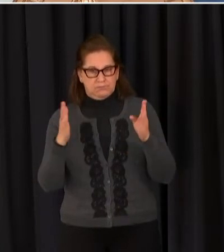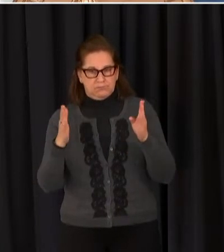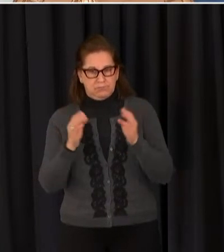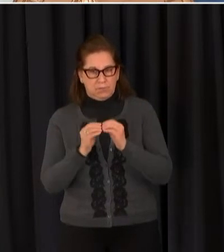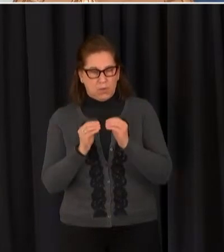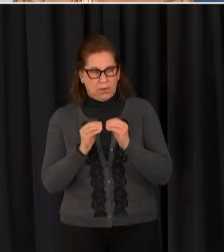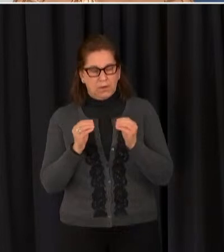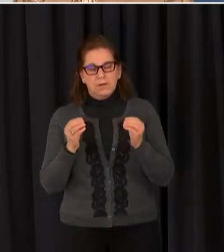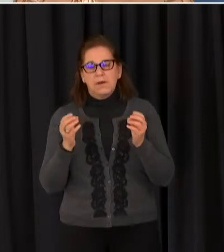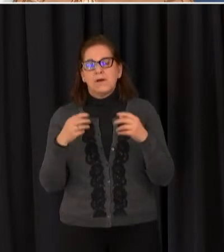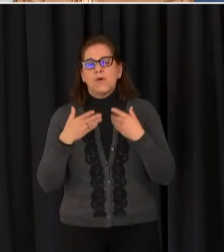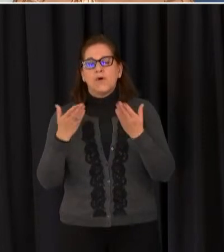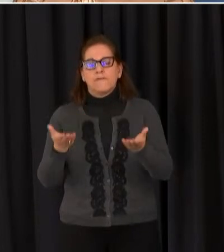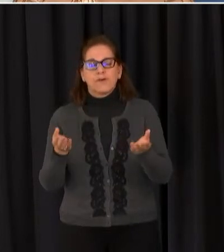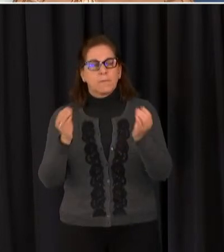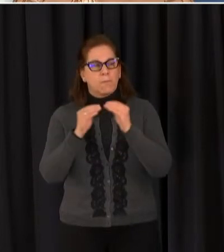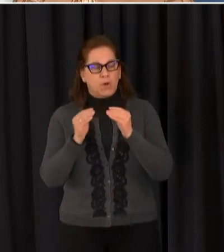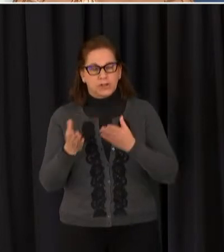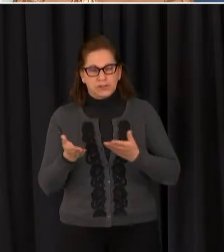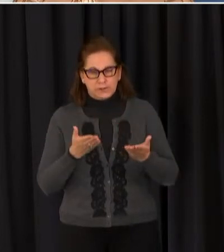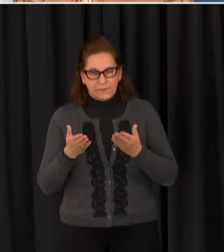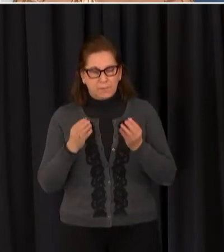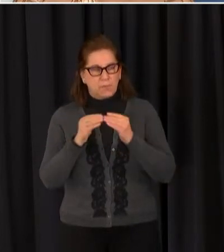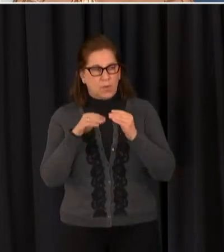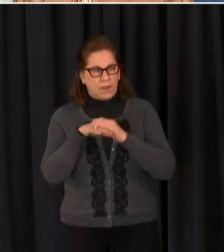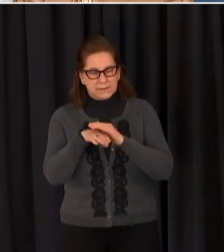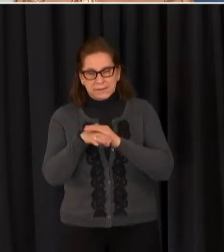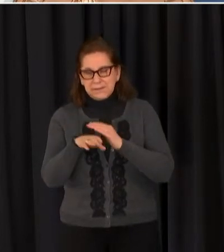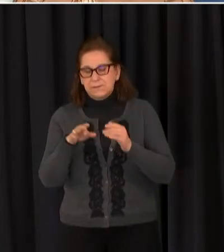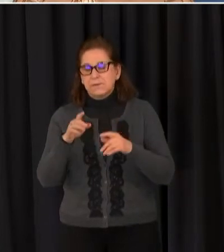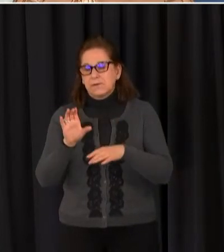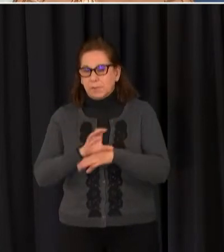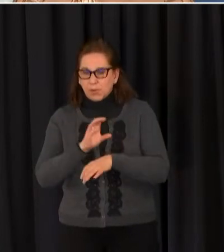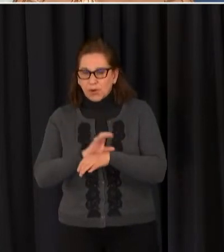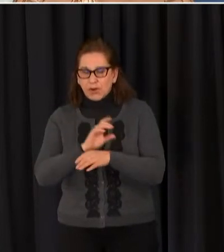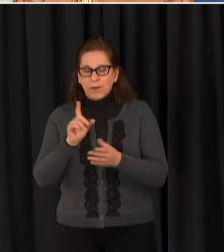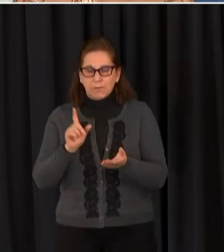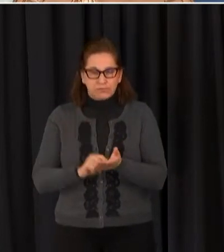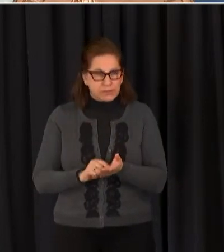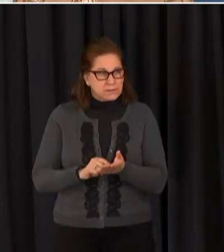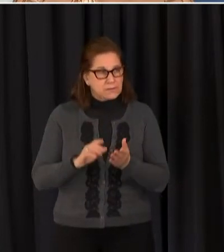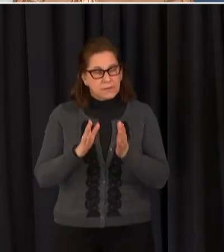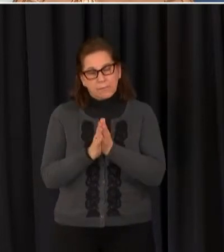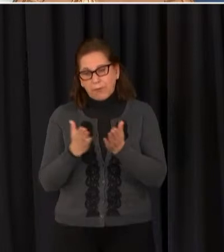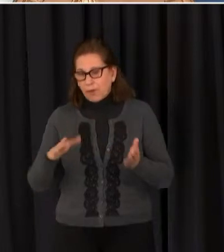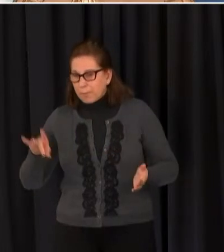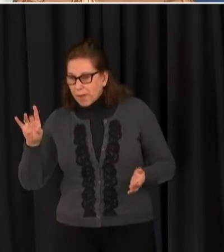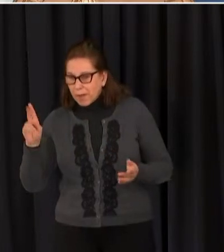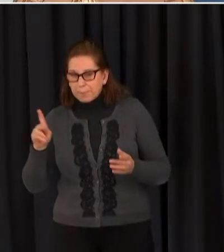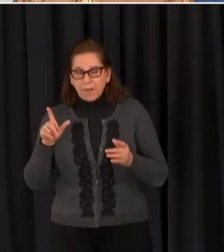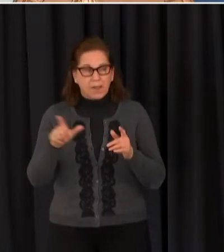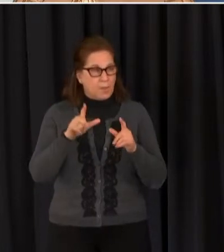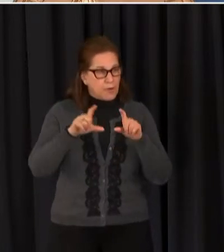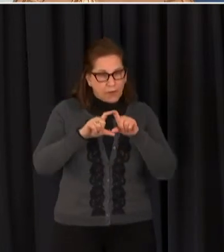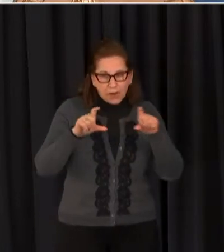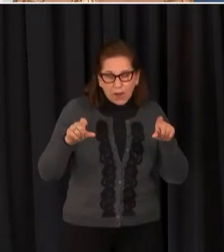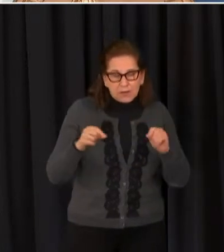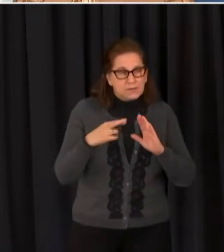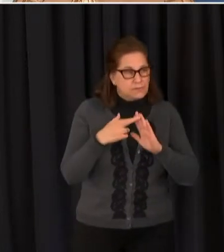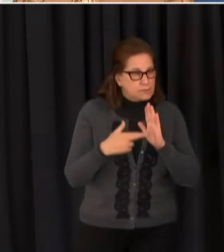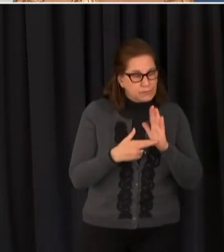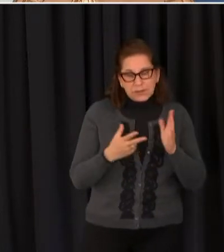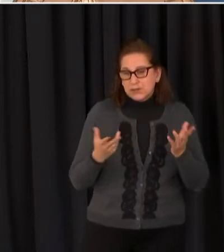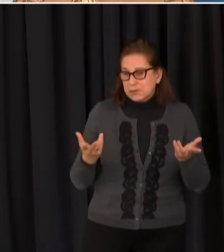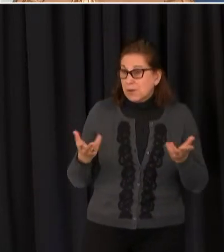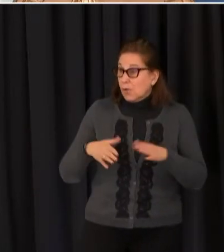service, including access to public computers, printing and pickup, book pickup, and library card registration, and they continue